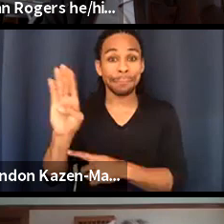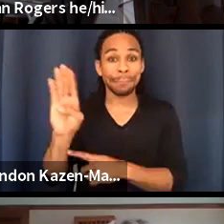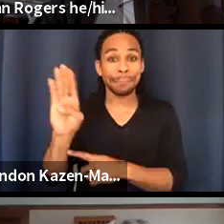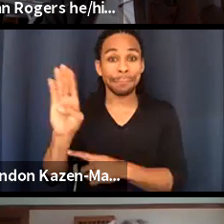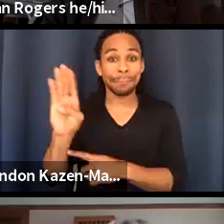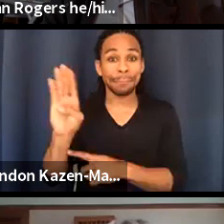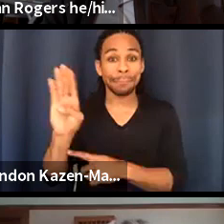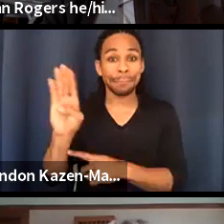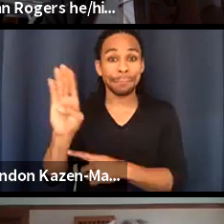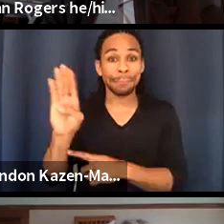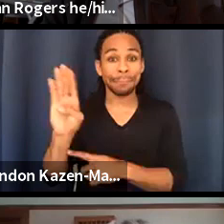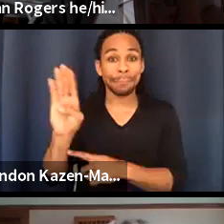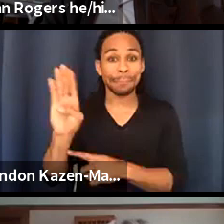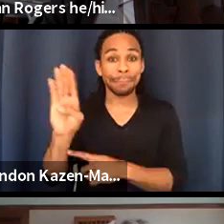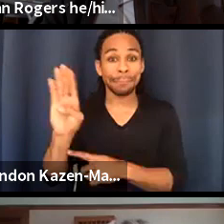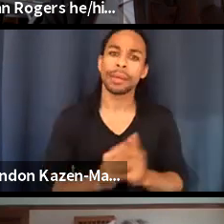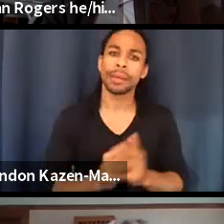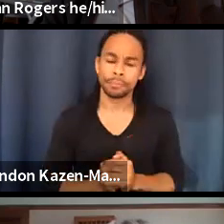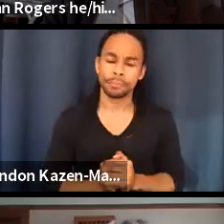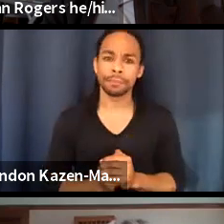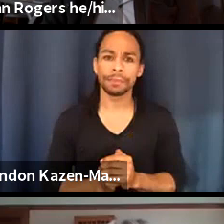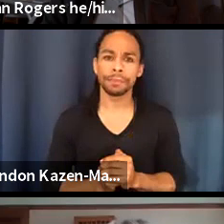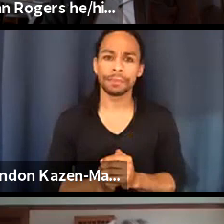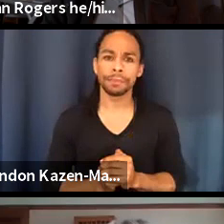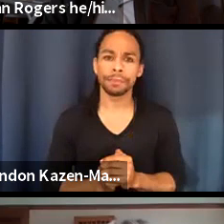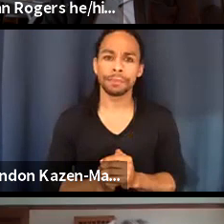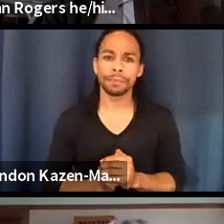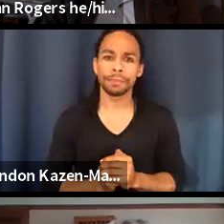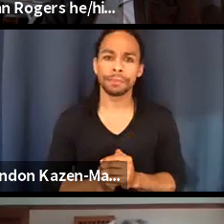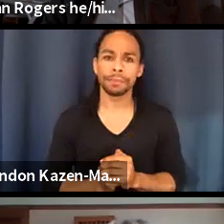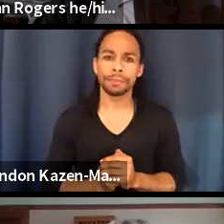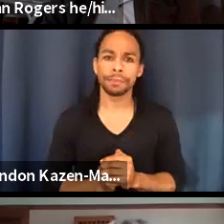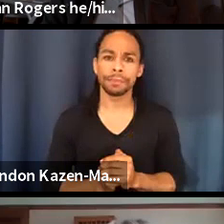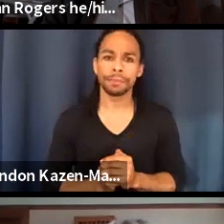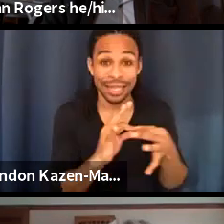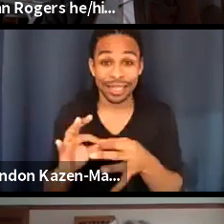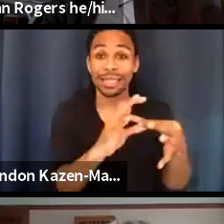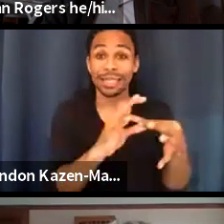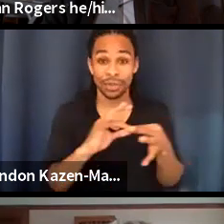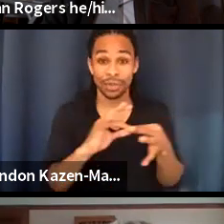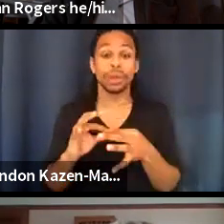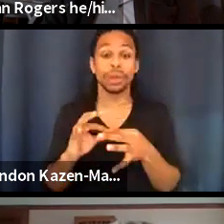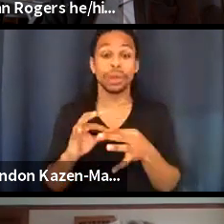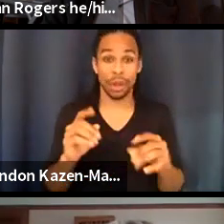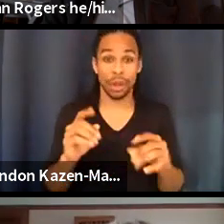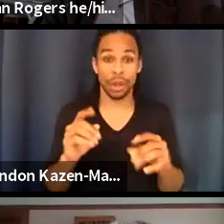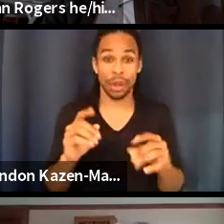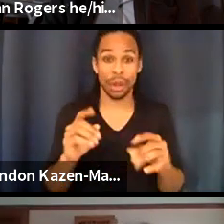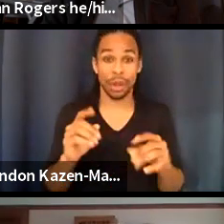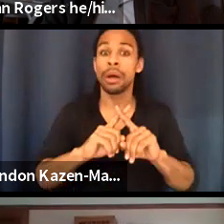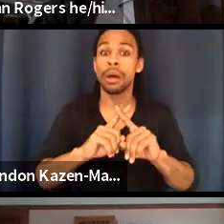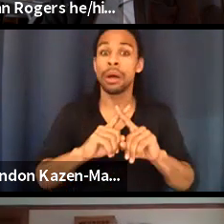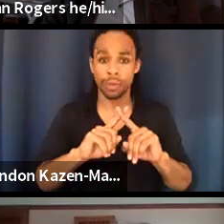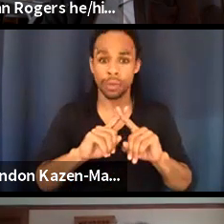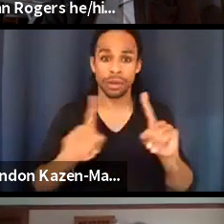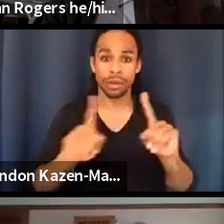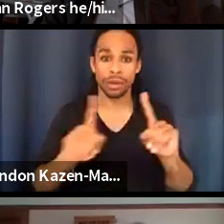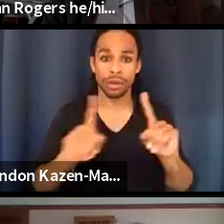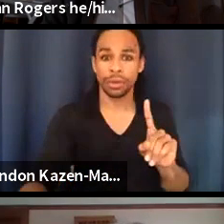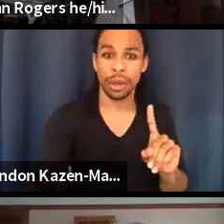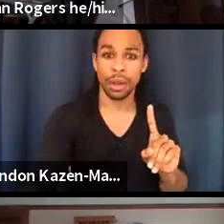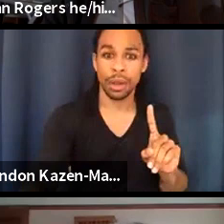We are connected, but we are not physically together. People are cooking dinner right now and watching this. They're having